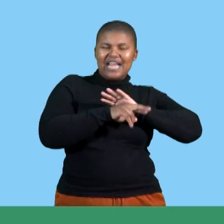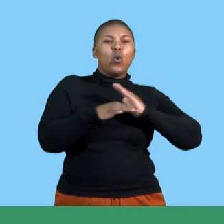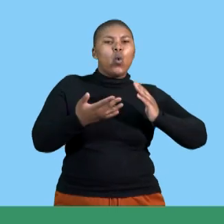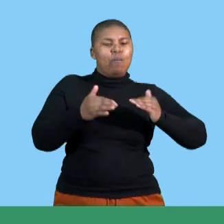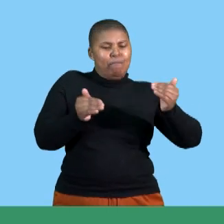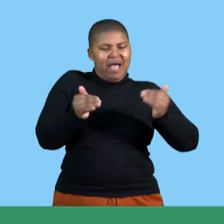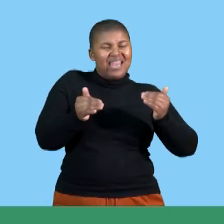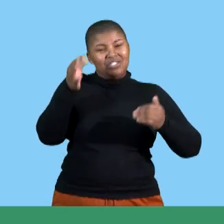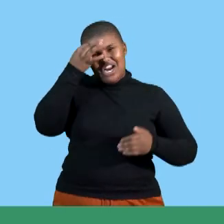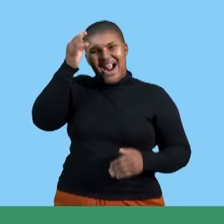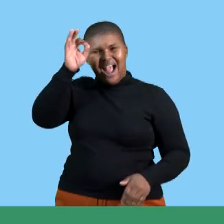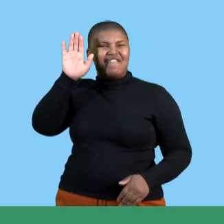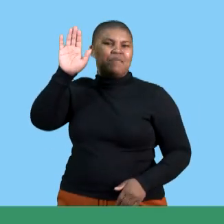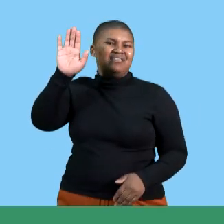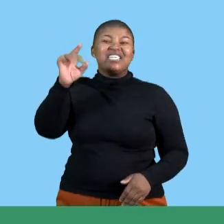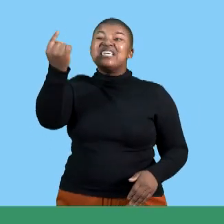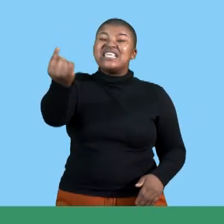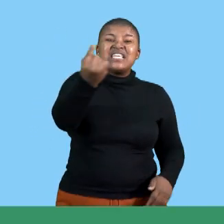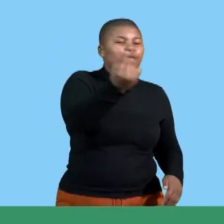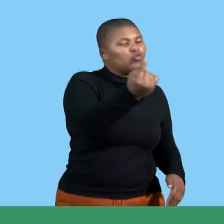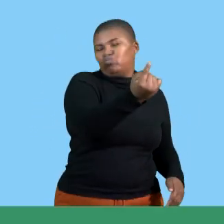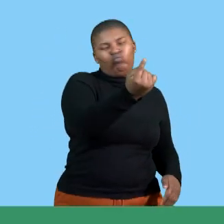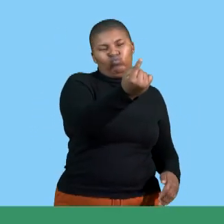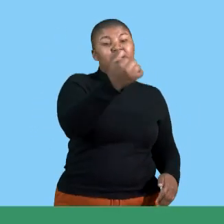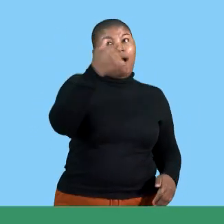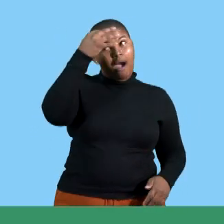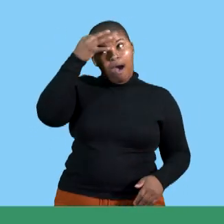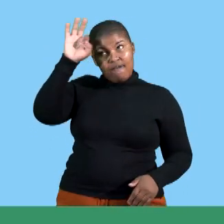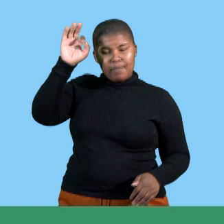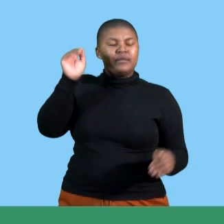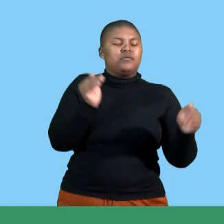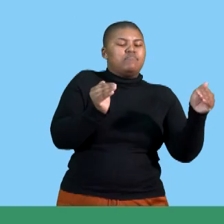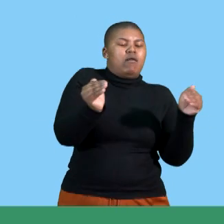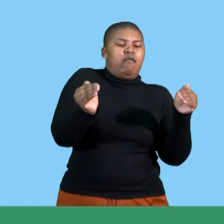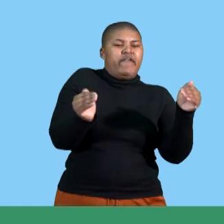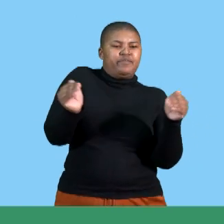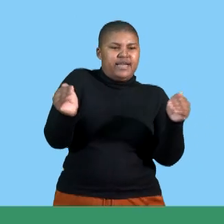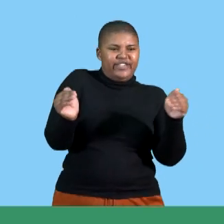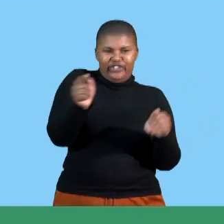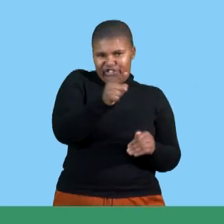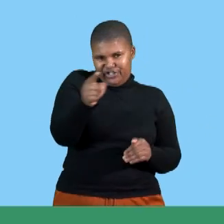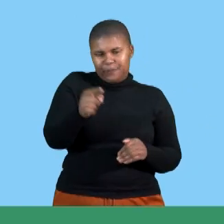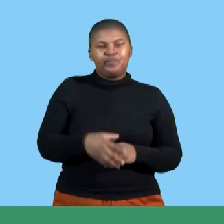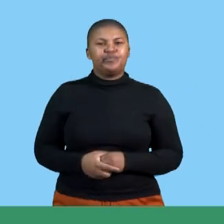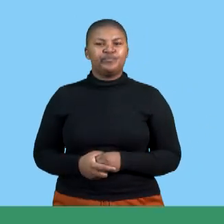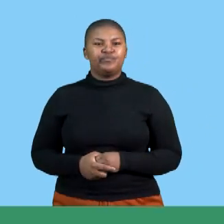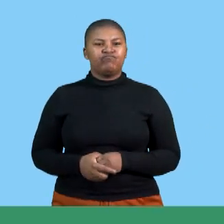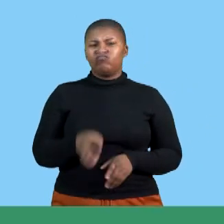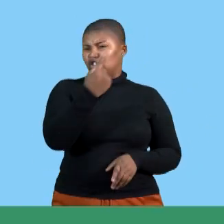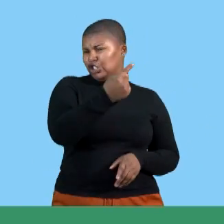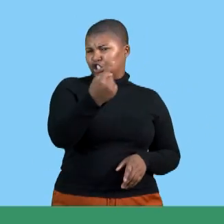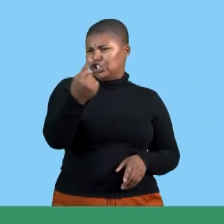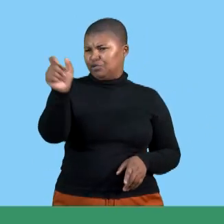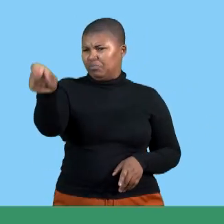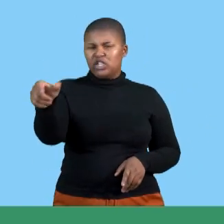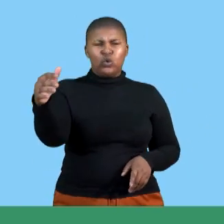Since the government is the majority shareholder, so he is the one who manages these enterprises and not